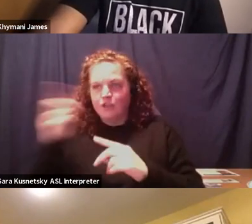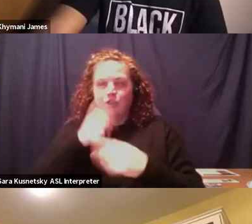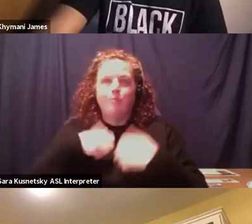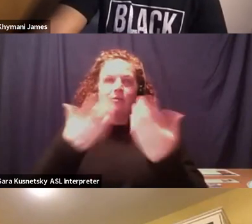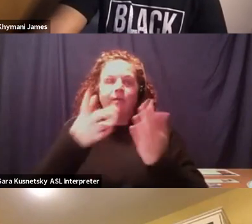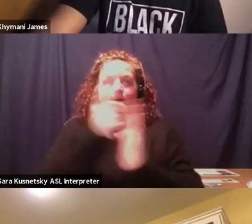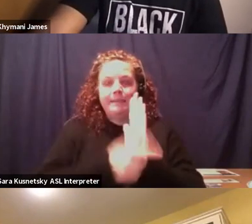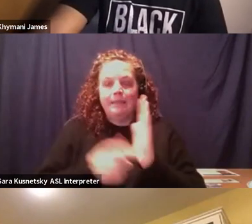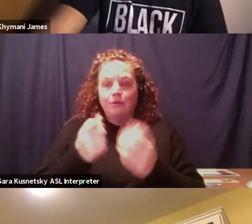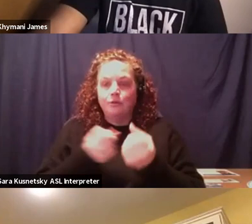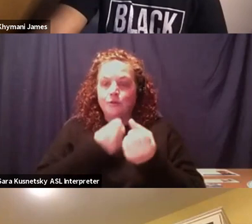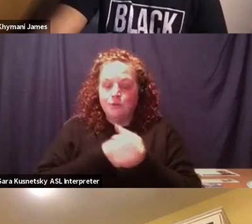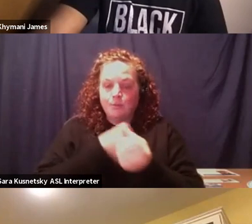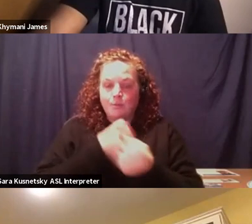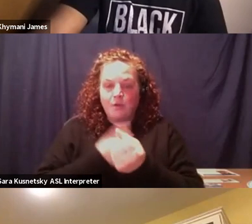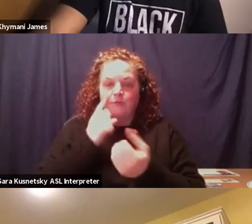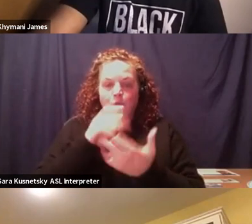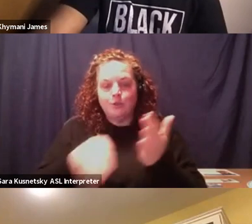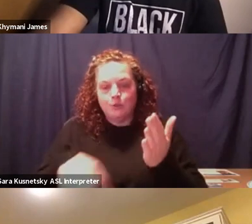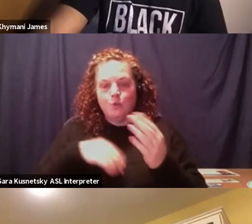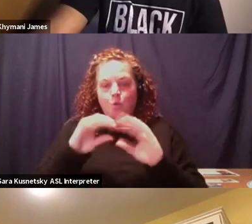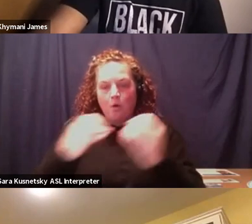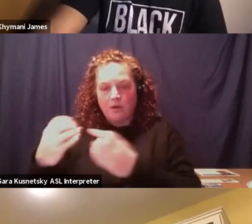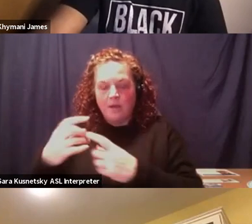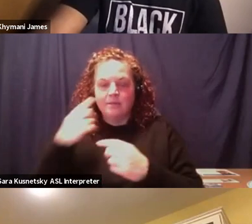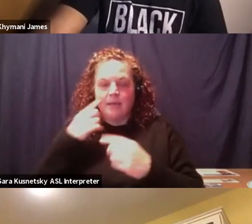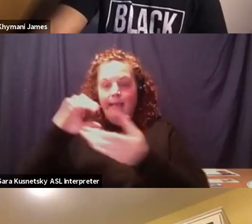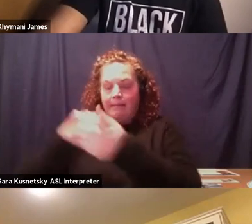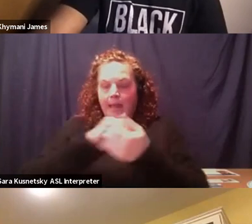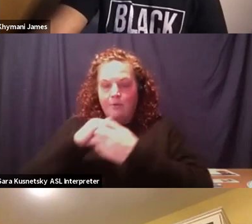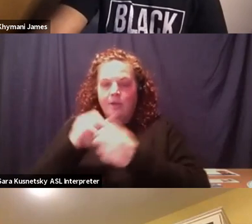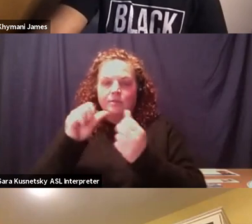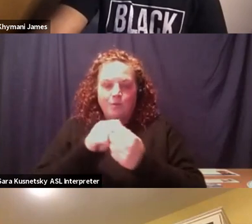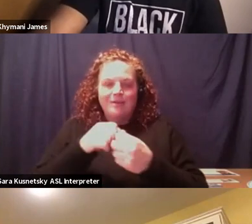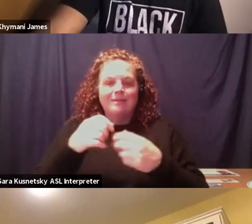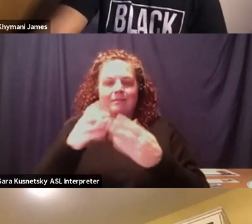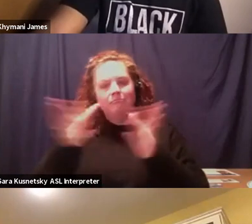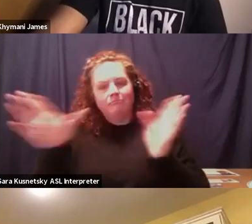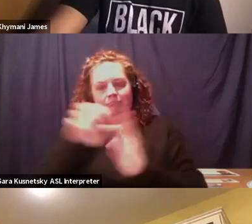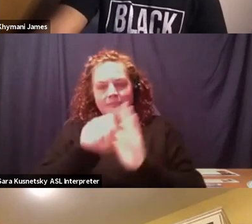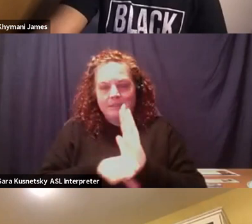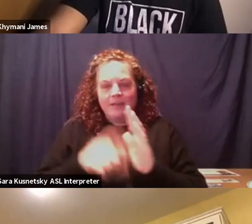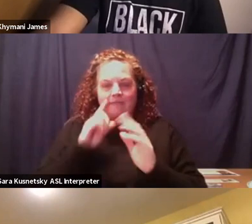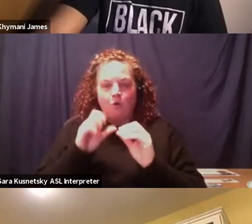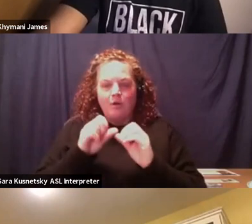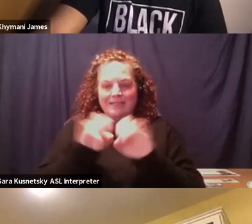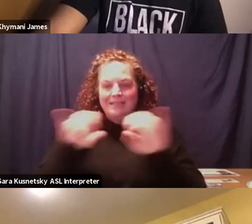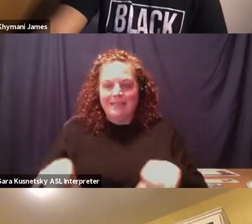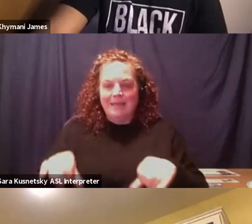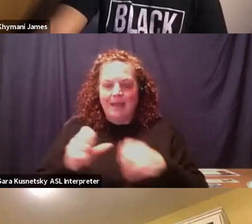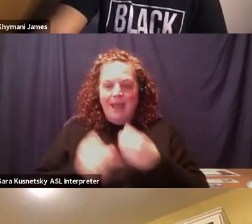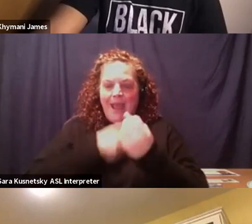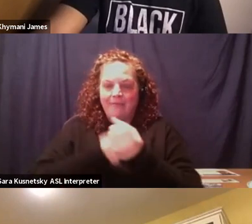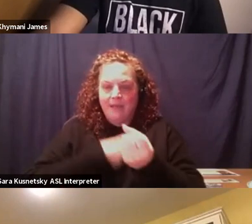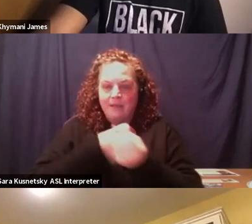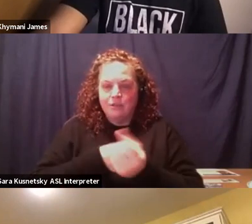to the student organizers and collaborates with organizations across the state to engage in systemic education policy advocacy and